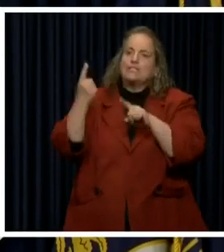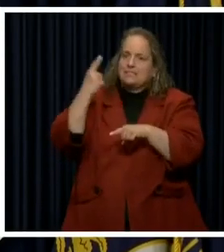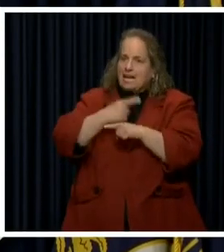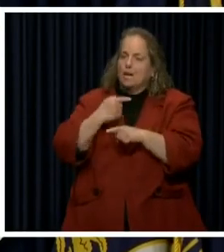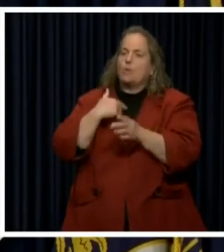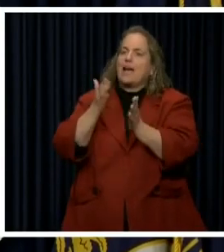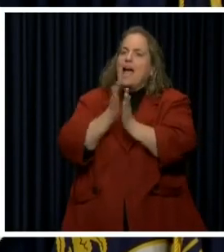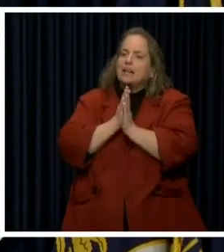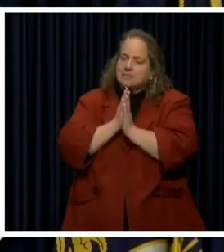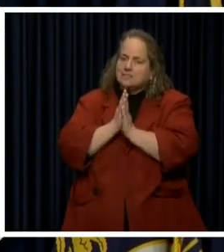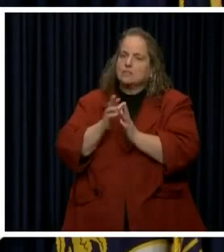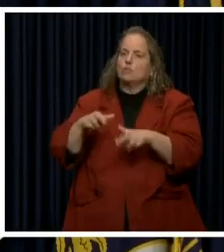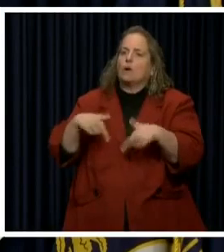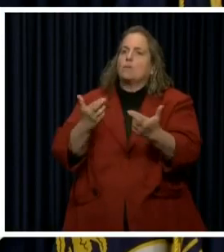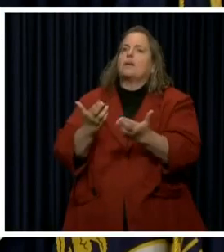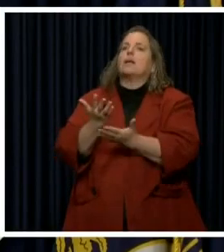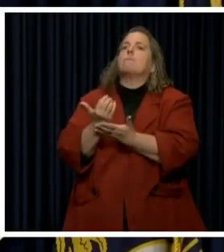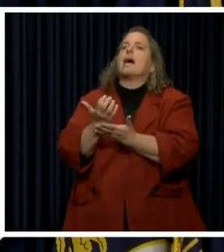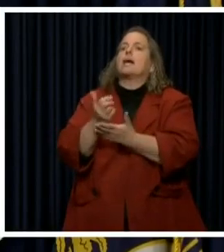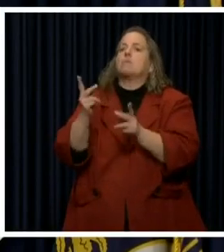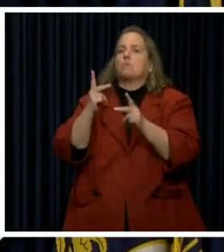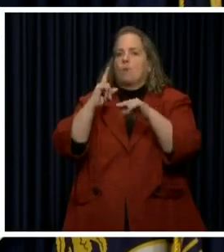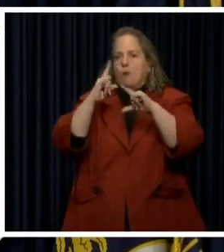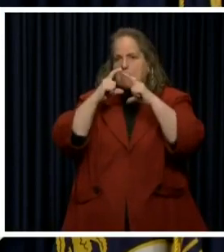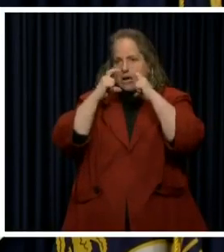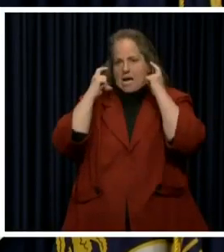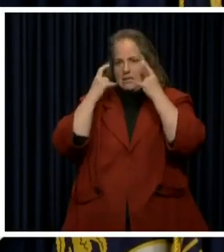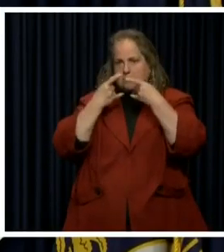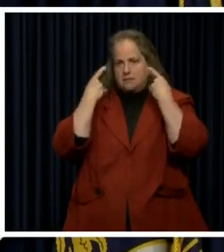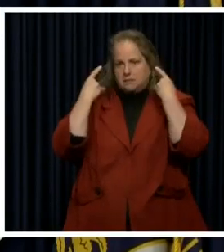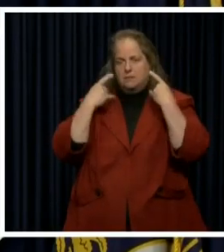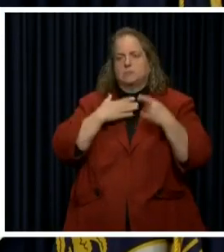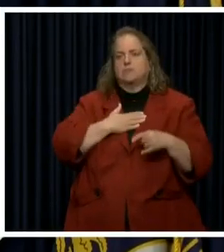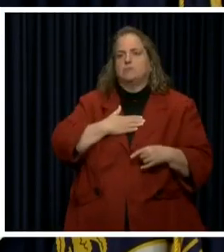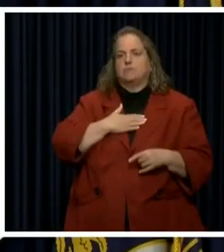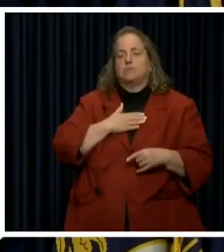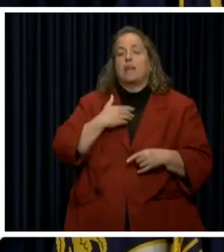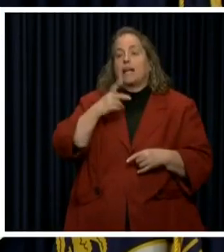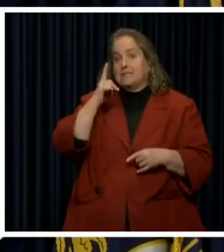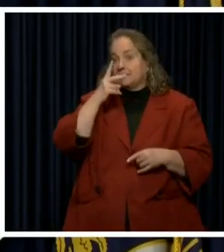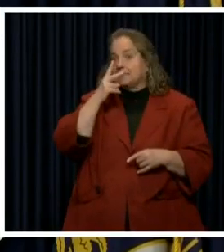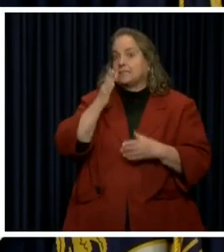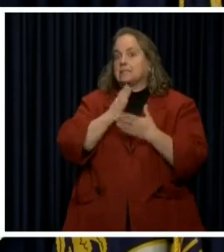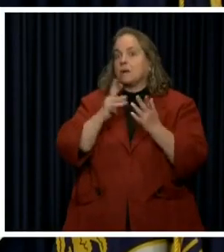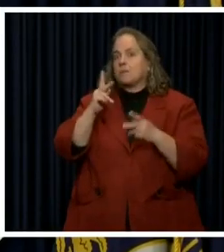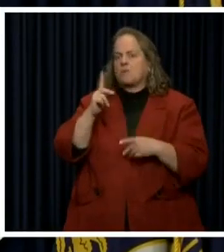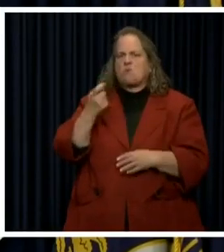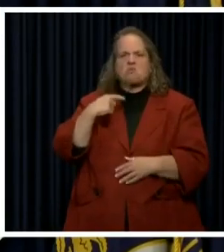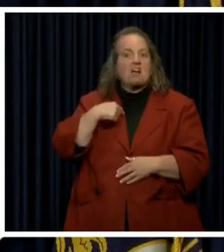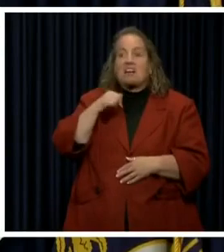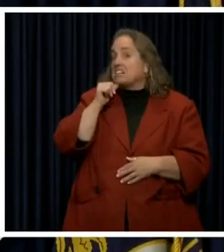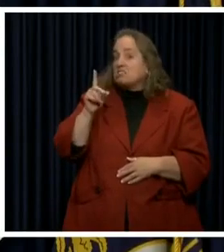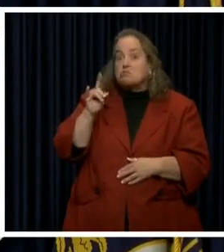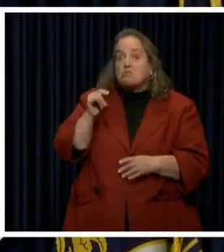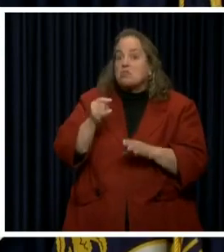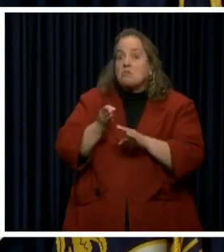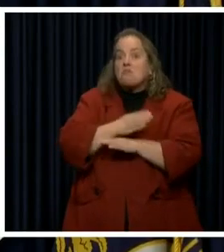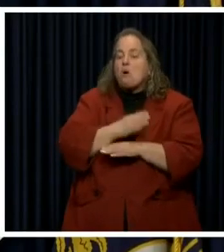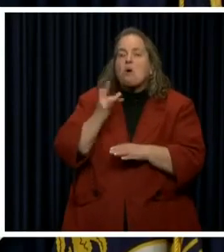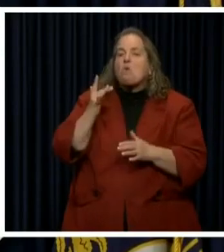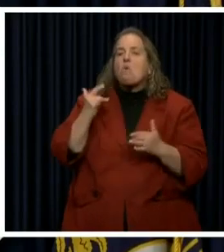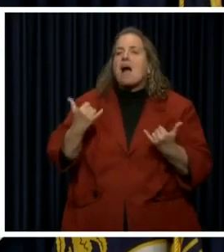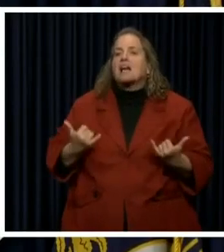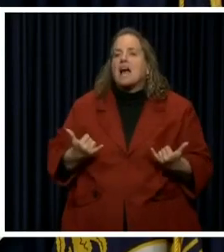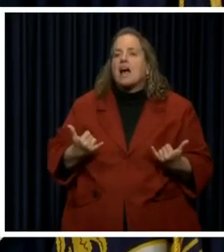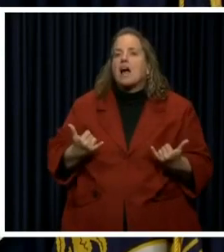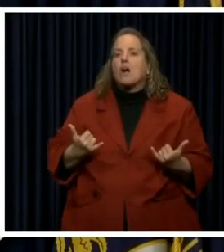recommended, and pleaded for people to wear a mask. So I saw some people out there questioning, well, we didn't do it before, why would we be doing